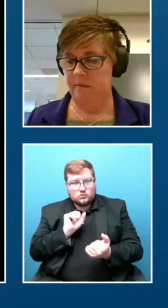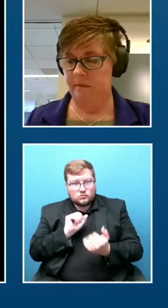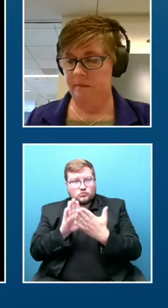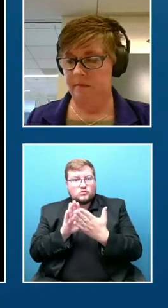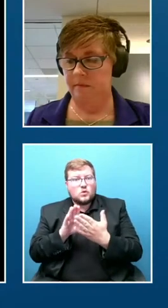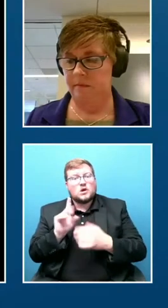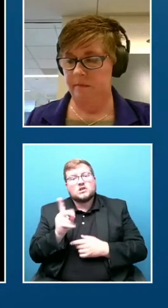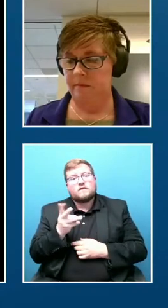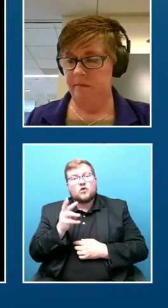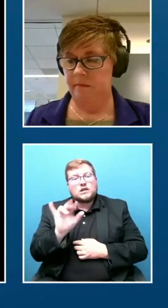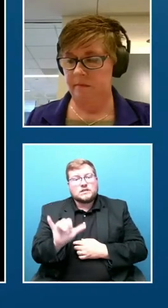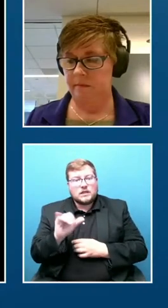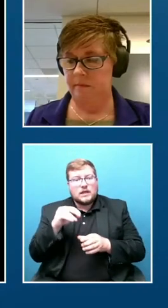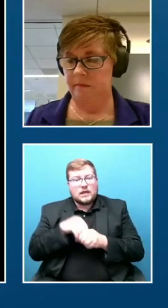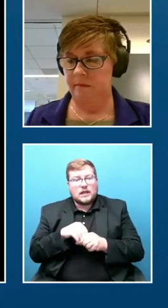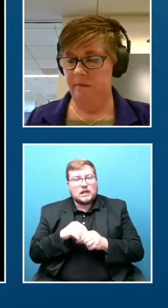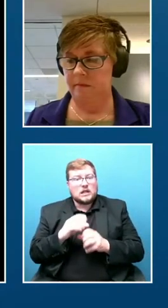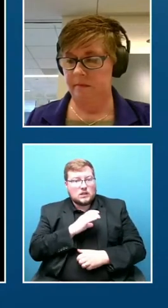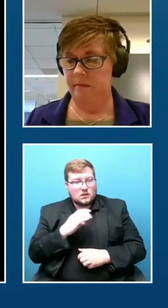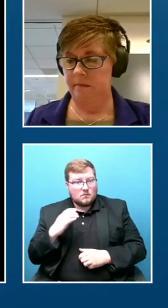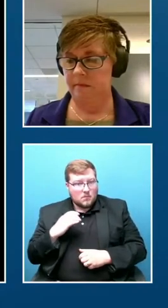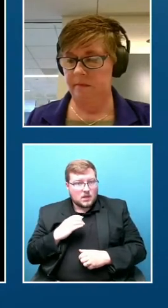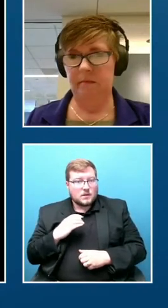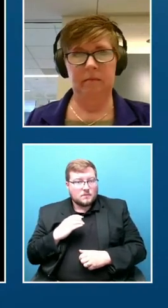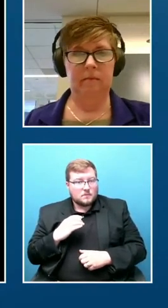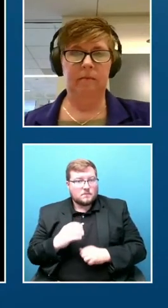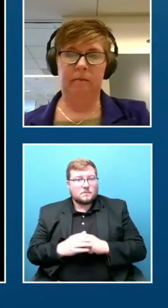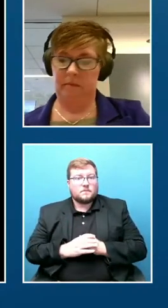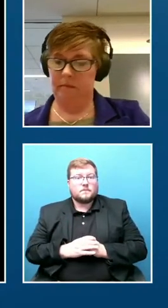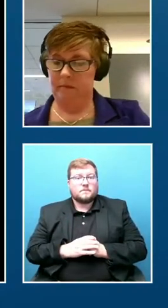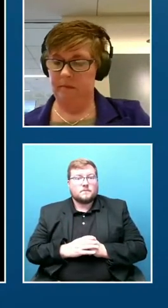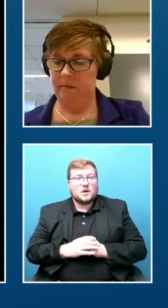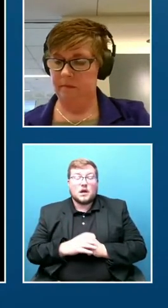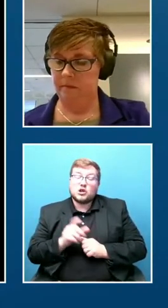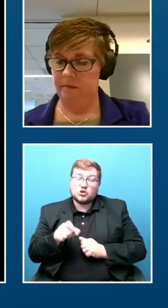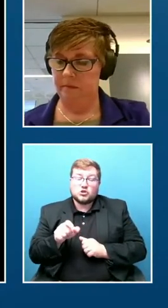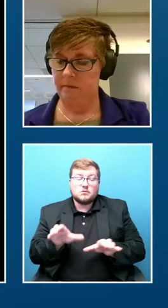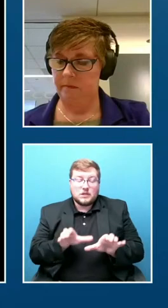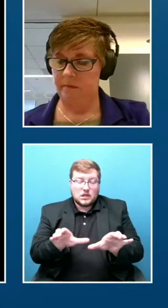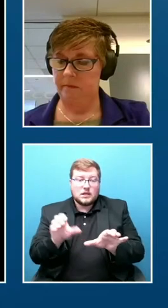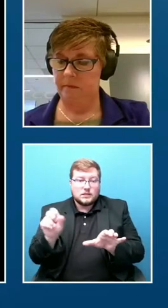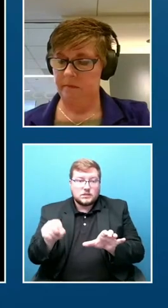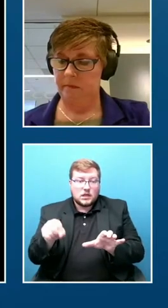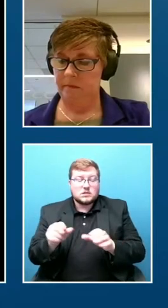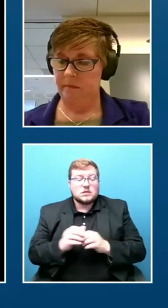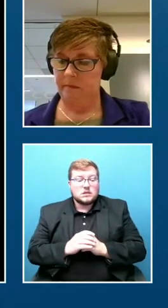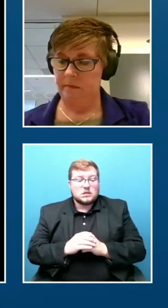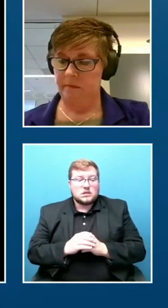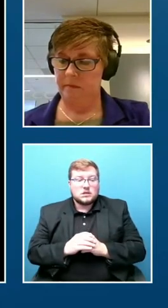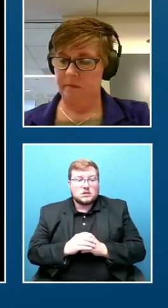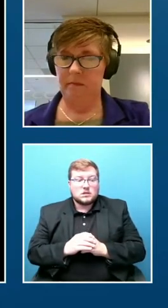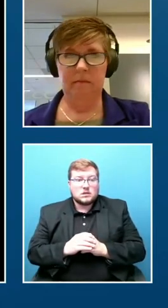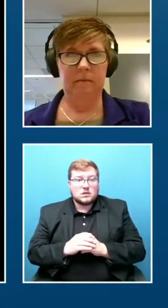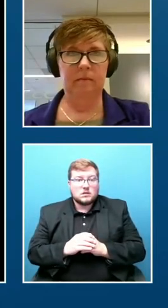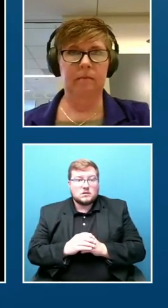committee. I would note that that apparently should have been done, and for reasons